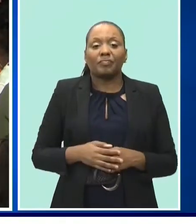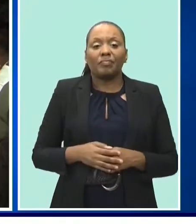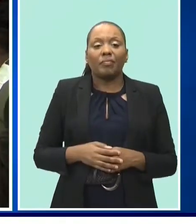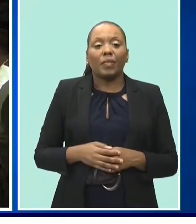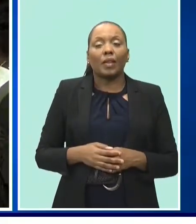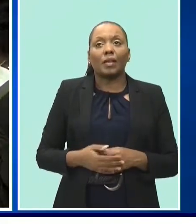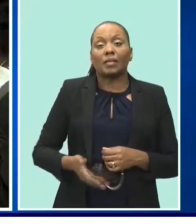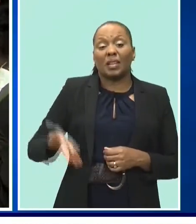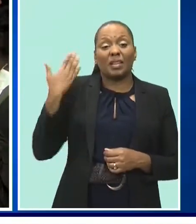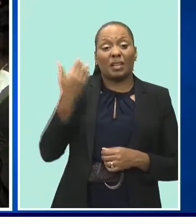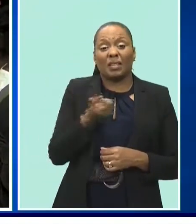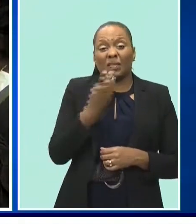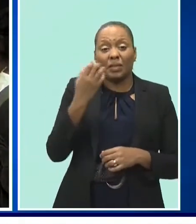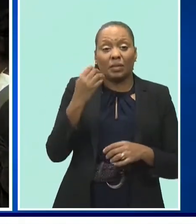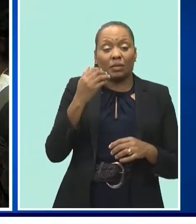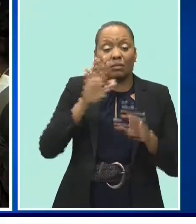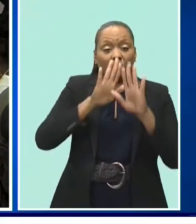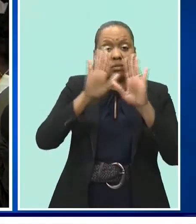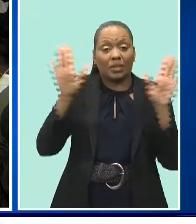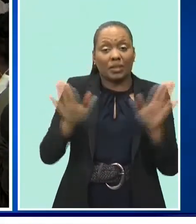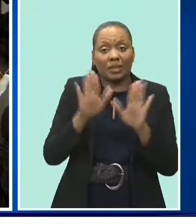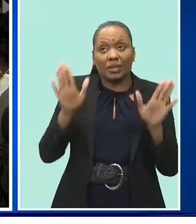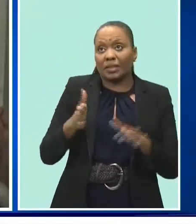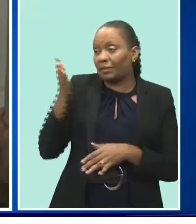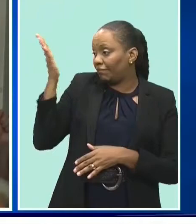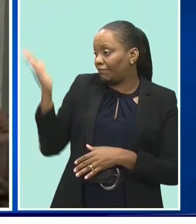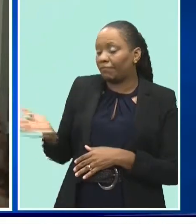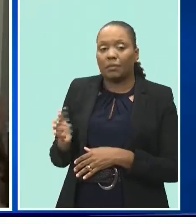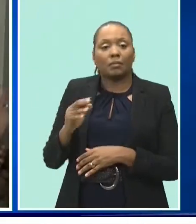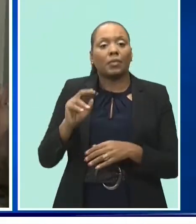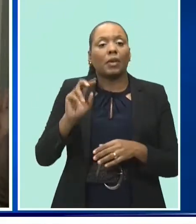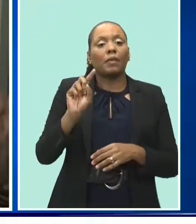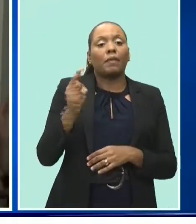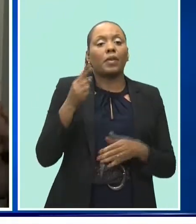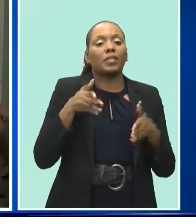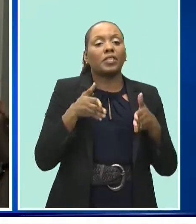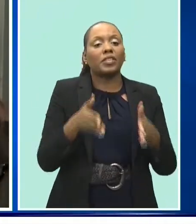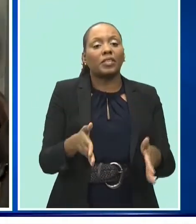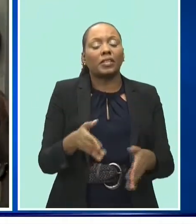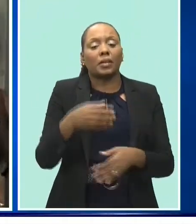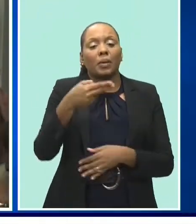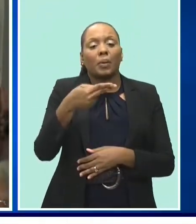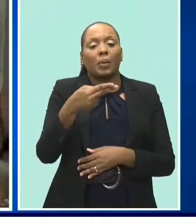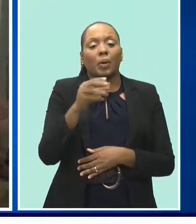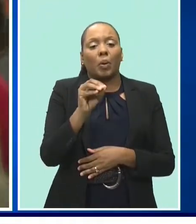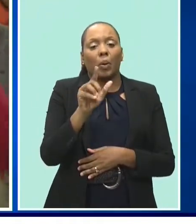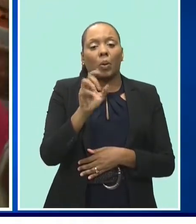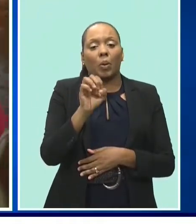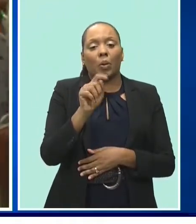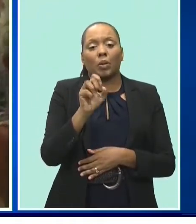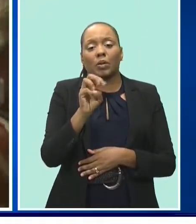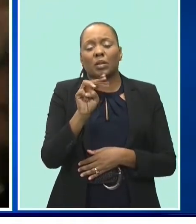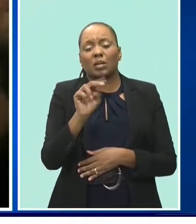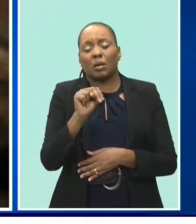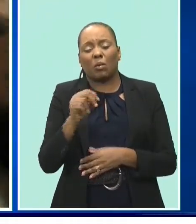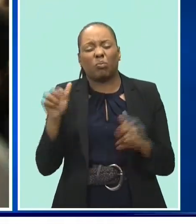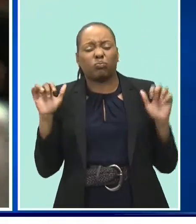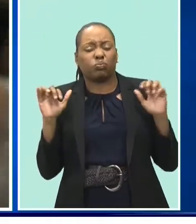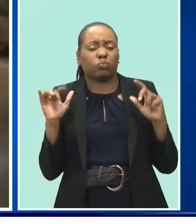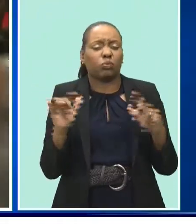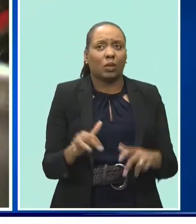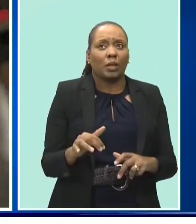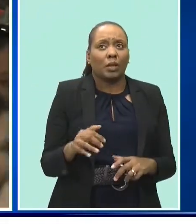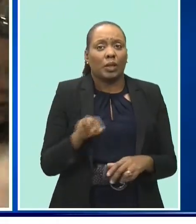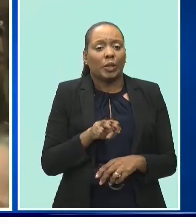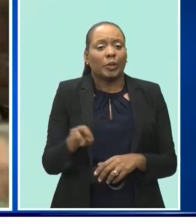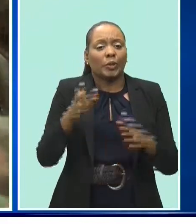at 1627 Barn Lounge on 1st Street have looked. Absolutely jam-packed. Tourists have been loving